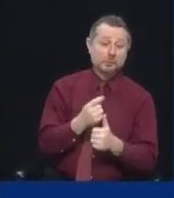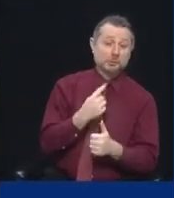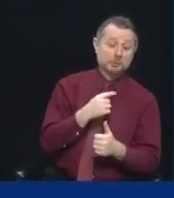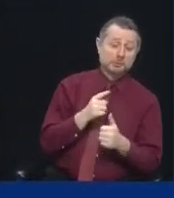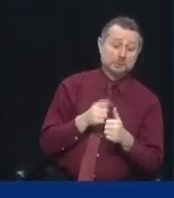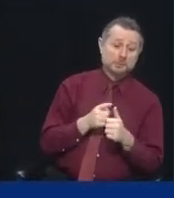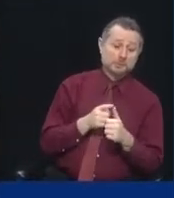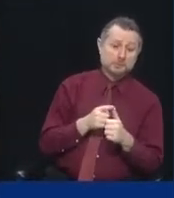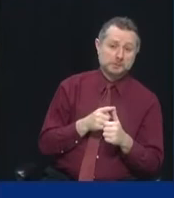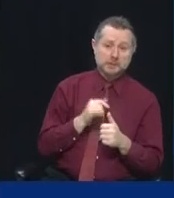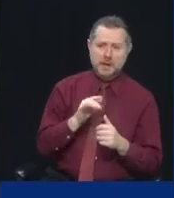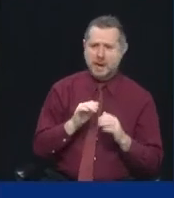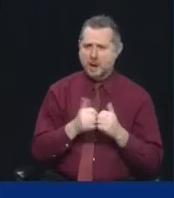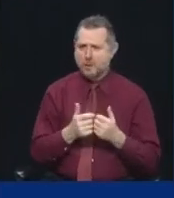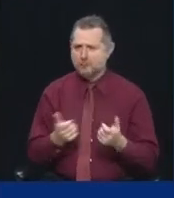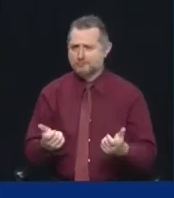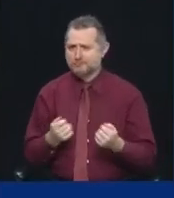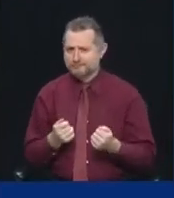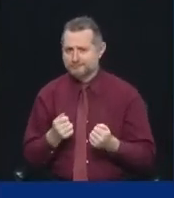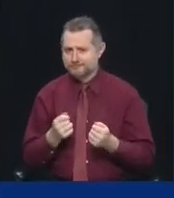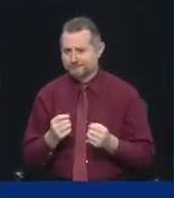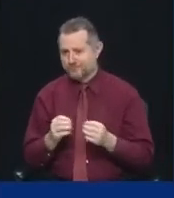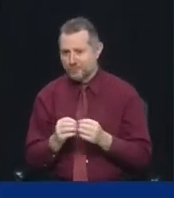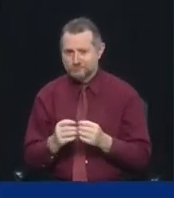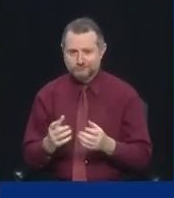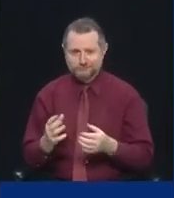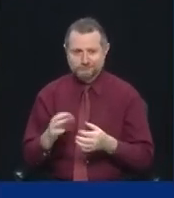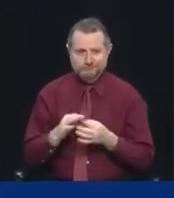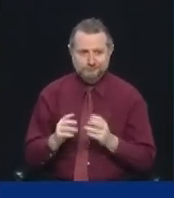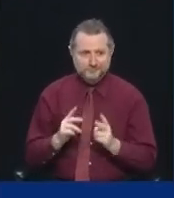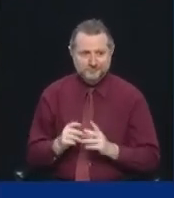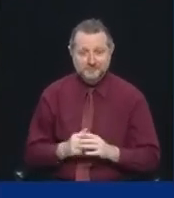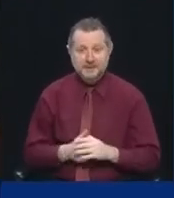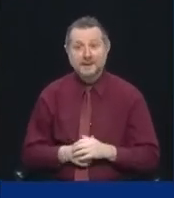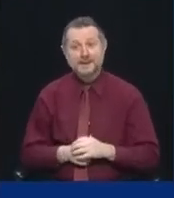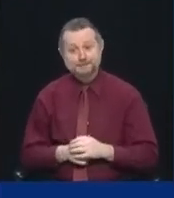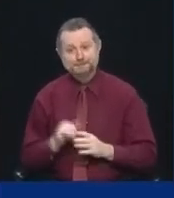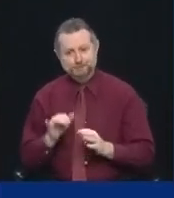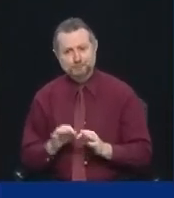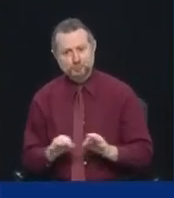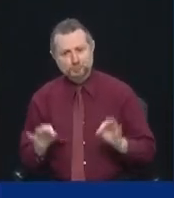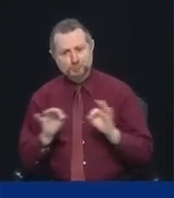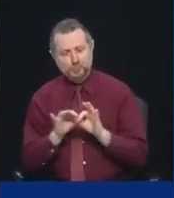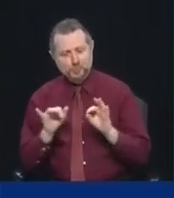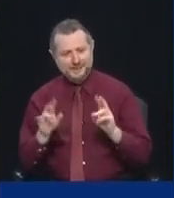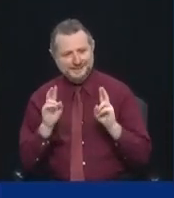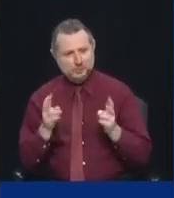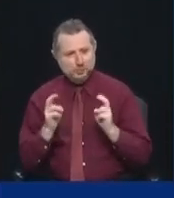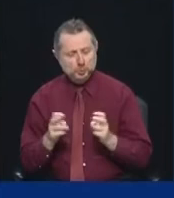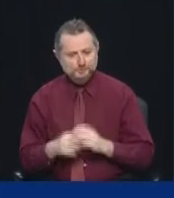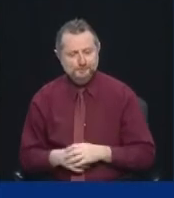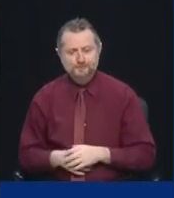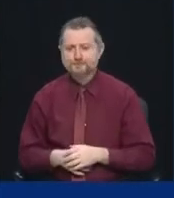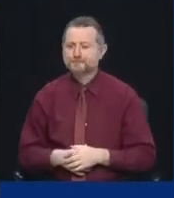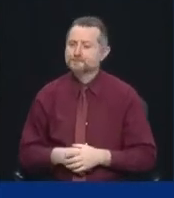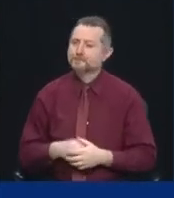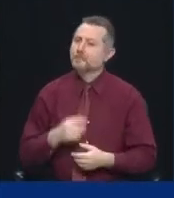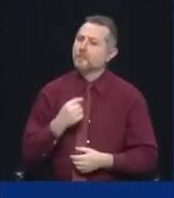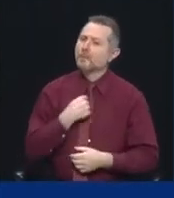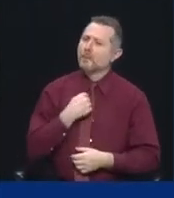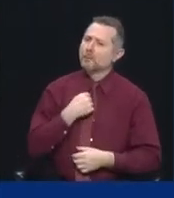On the carrots and the sticks, look, this is, you raise an important issue. And I try to speak to it